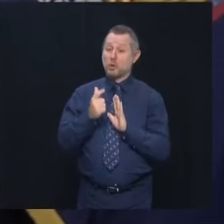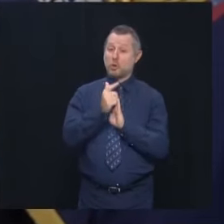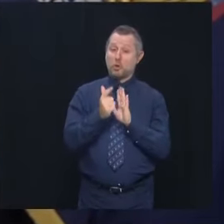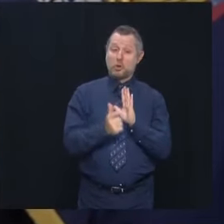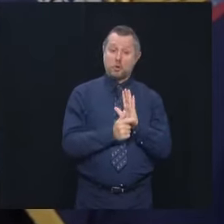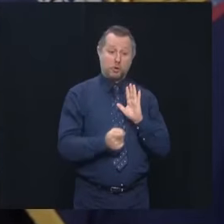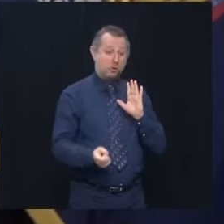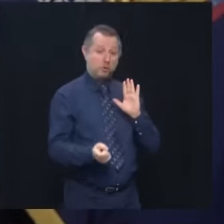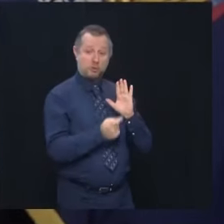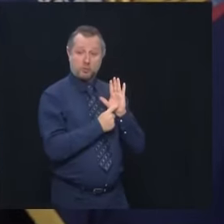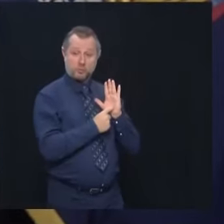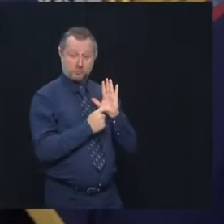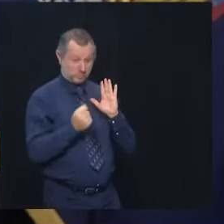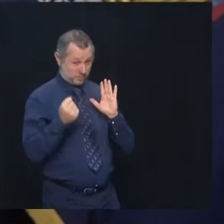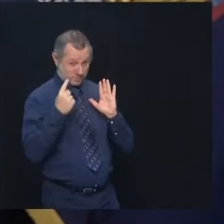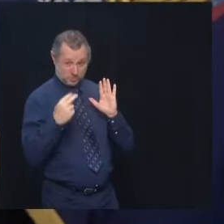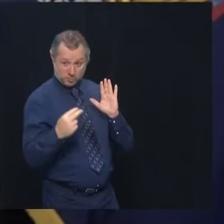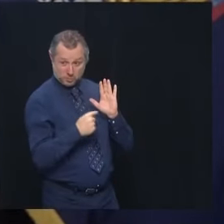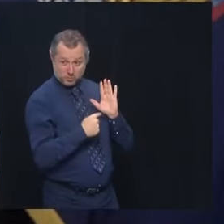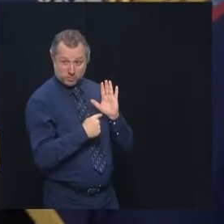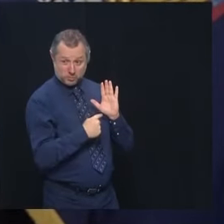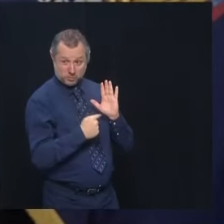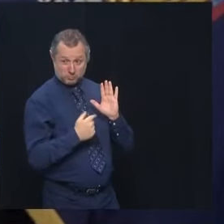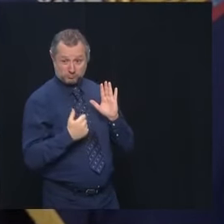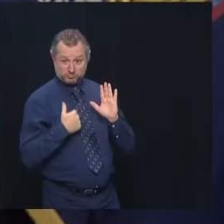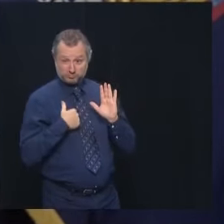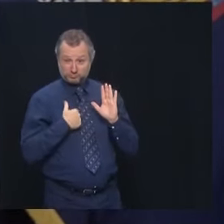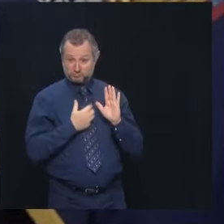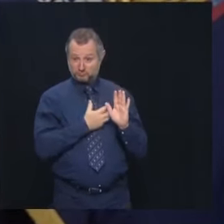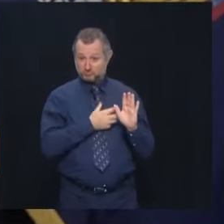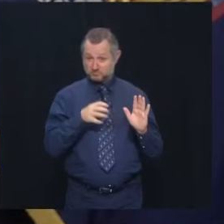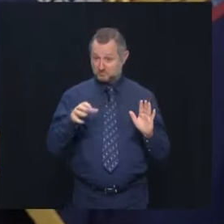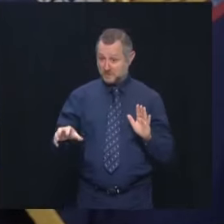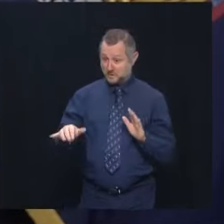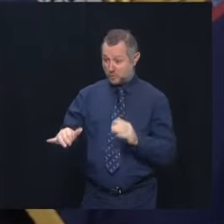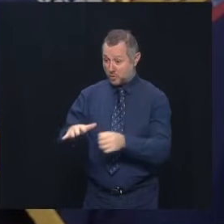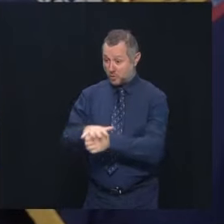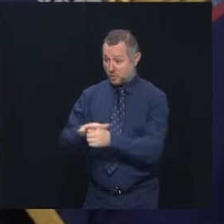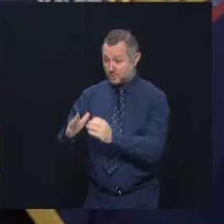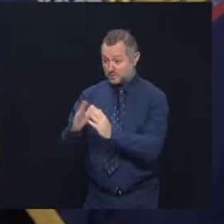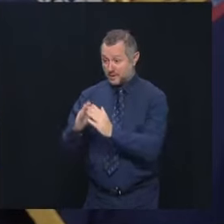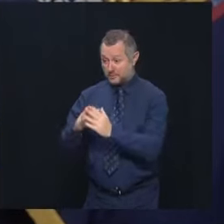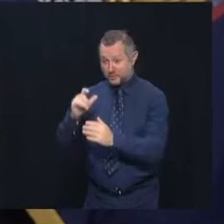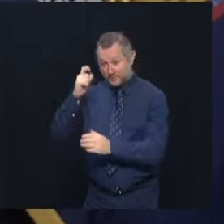that has been delegated to them to enforce.